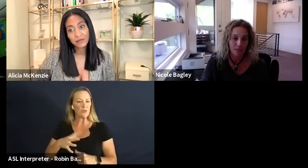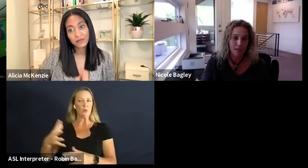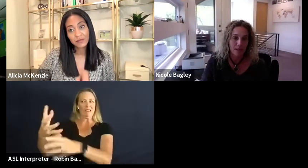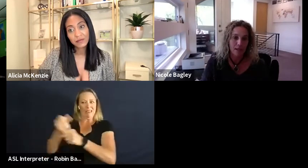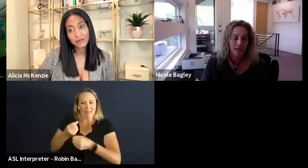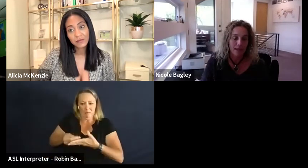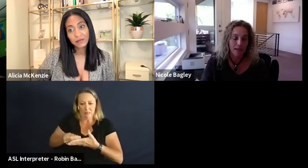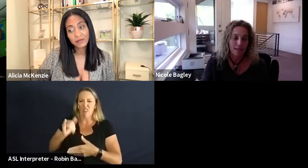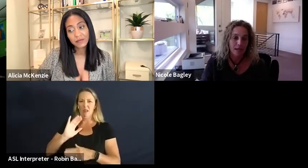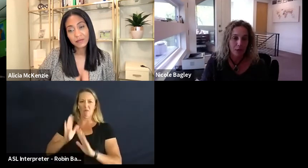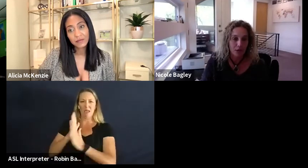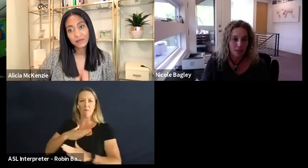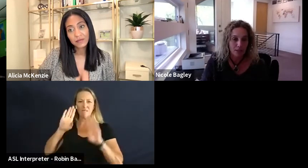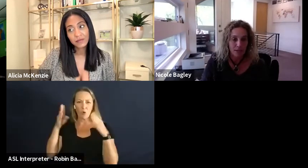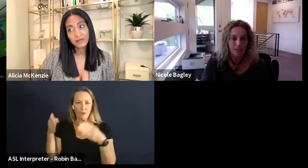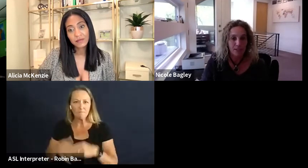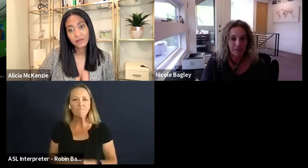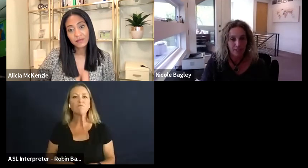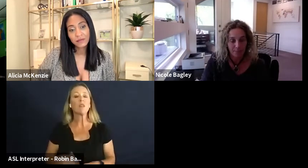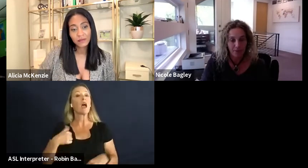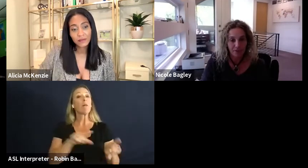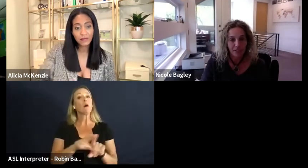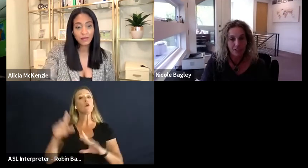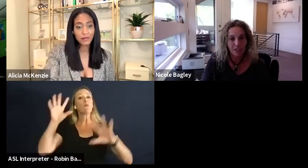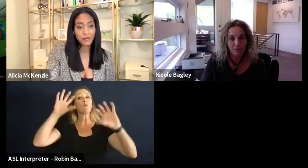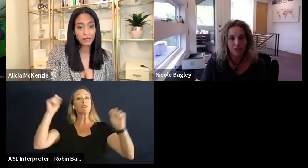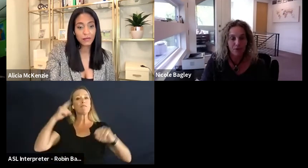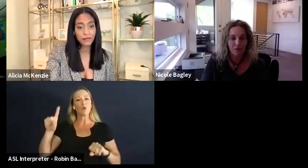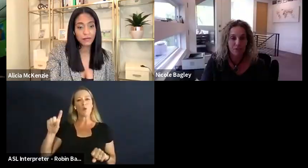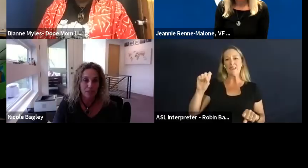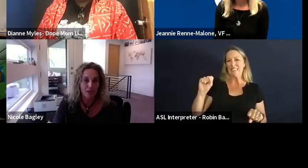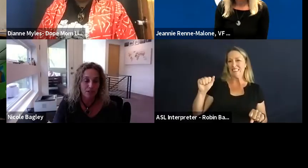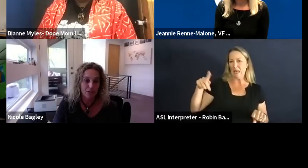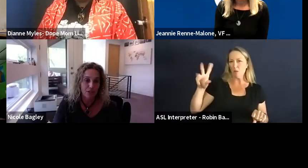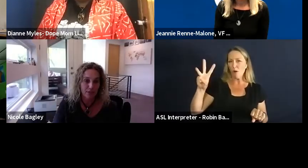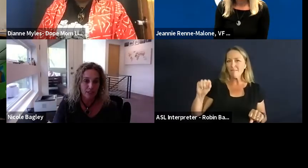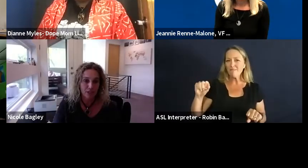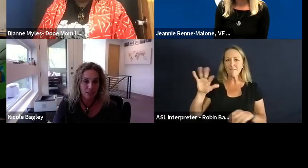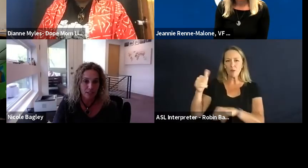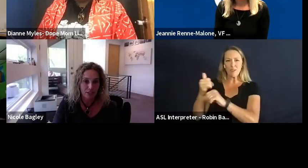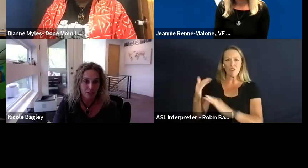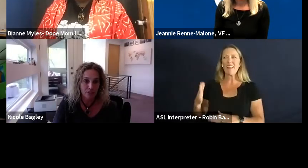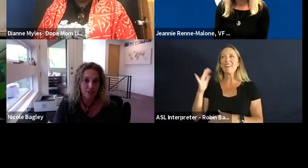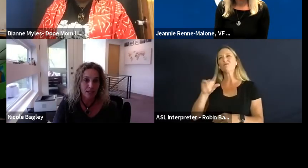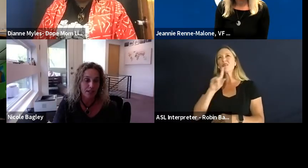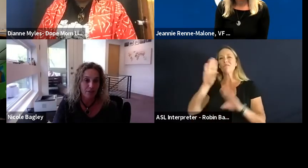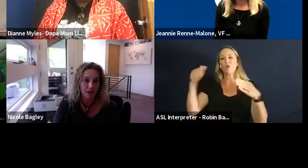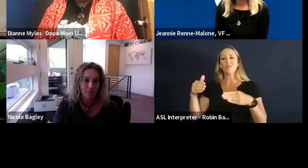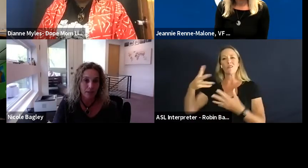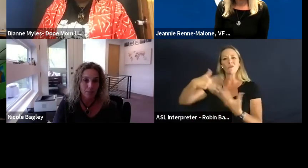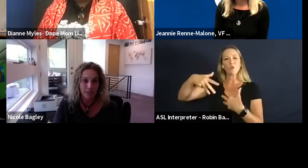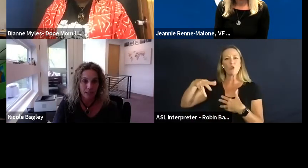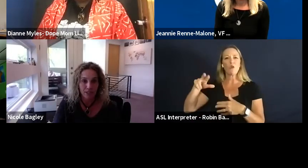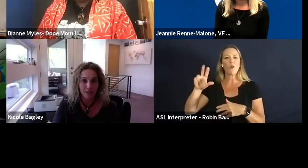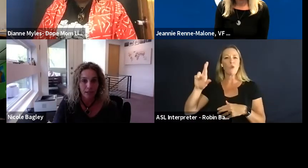focused. And I'm also the president of the Sapelo Foundation which focuses on social and racial justice issues and